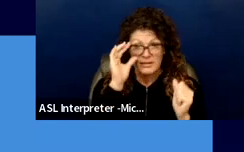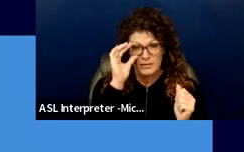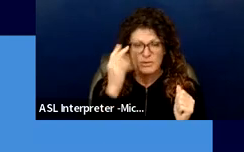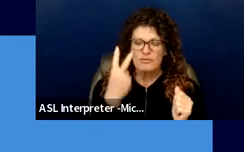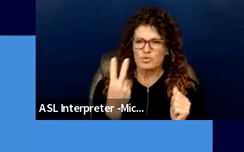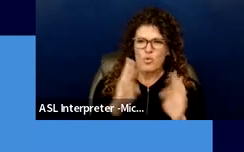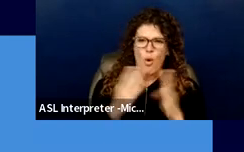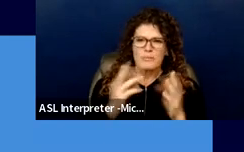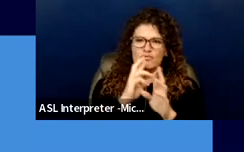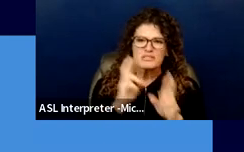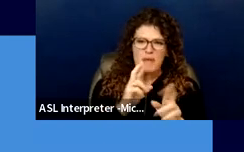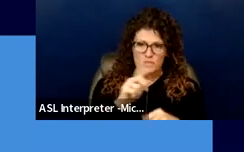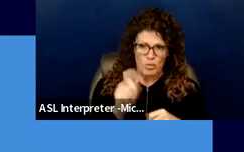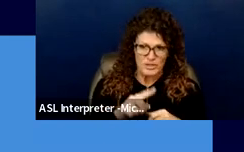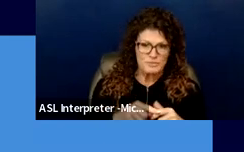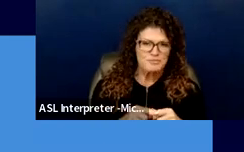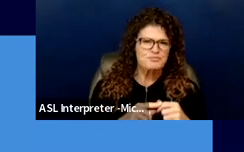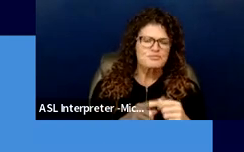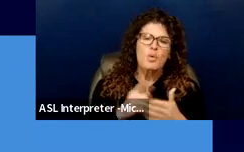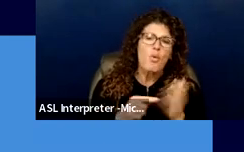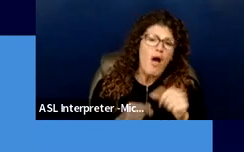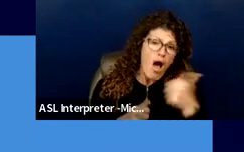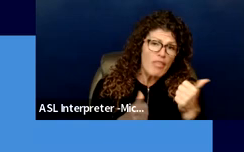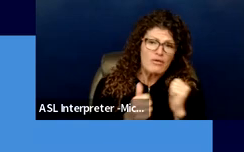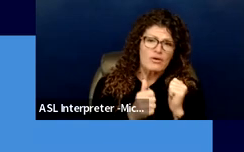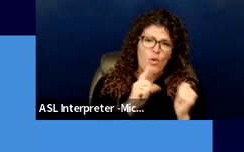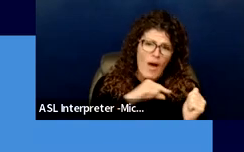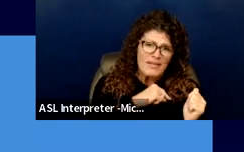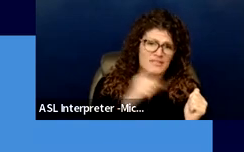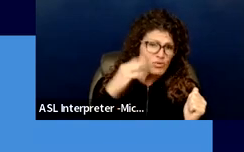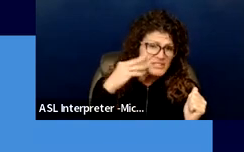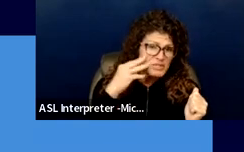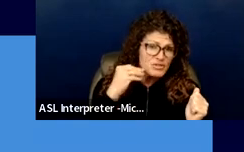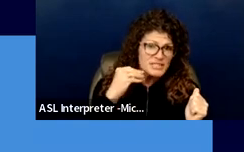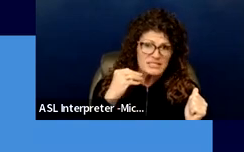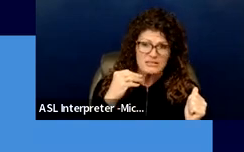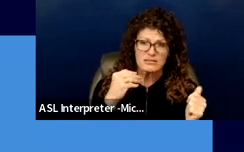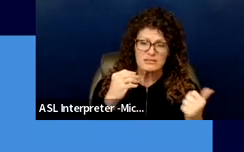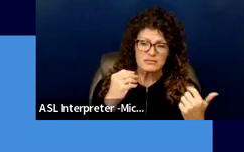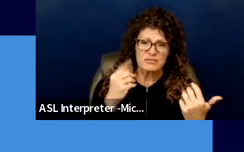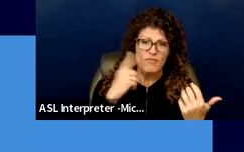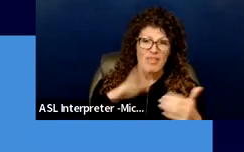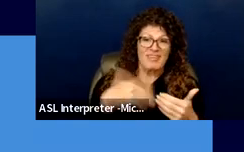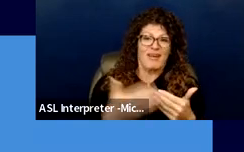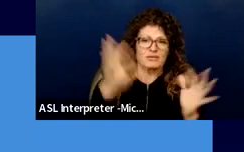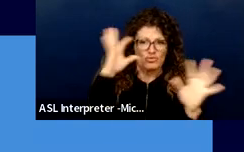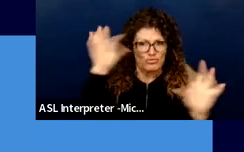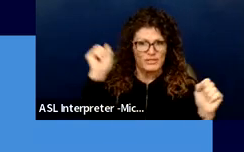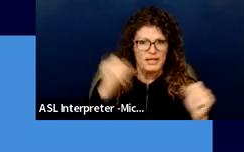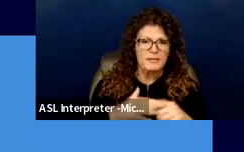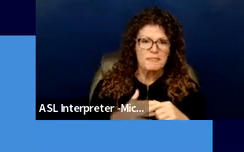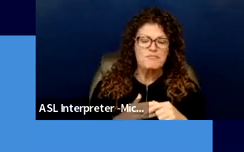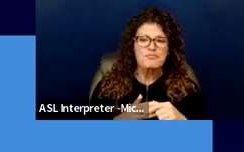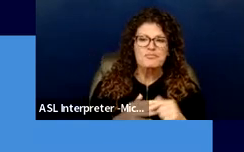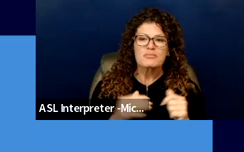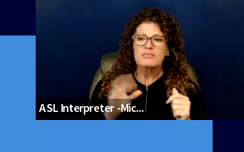questions. The first question was, what other qualities or experiences are important to seek in the next superintendent? And our colleagues from City